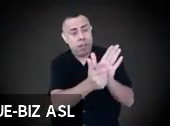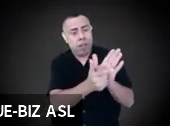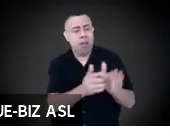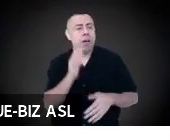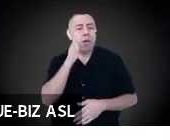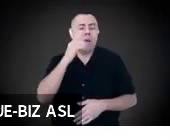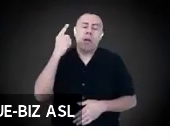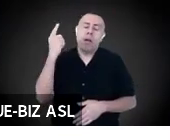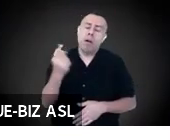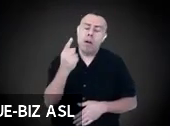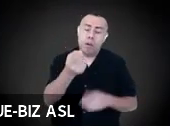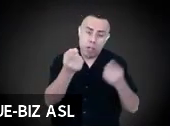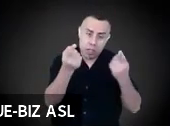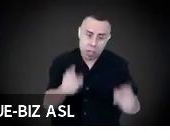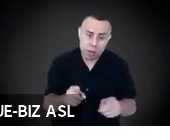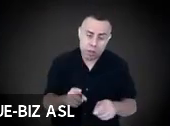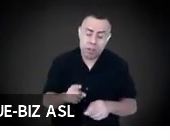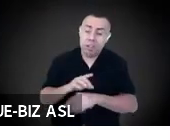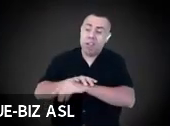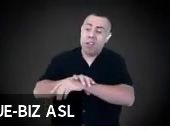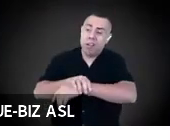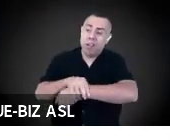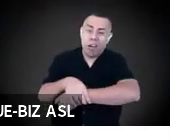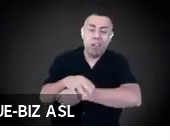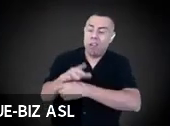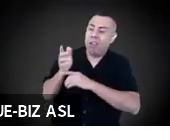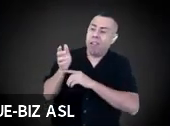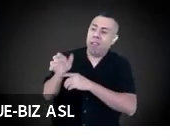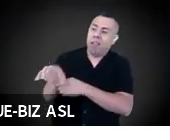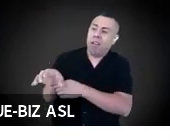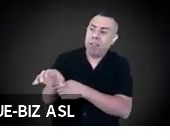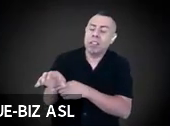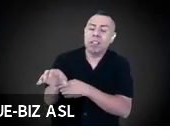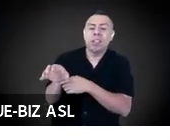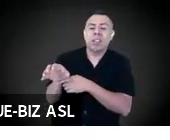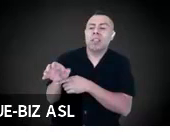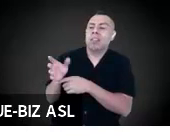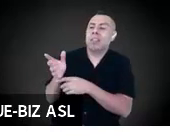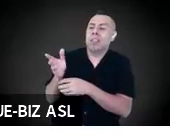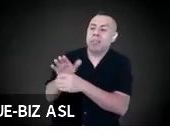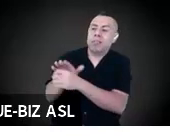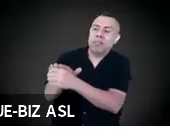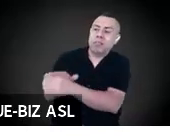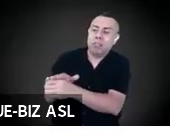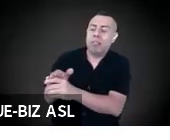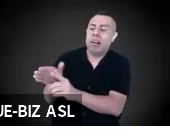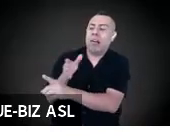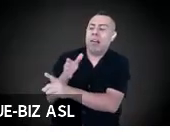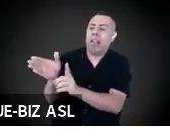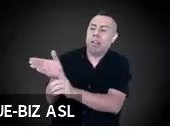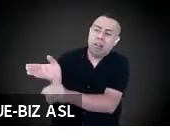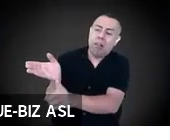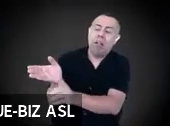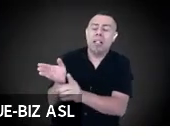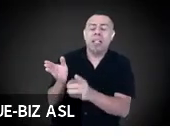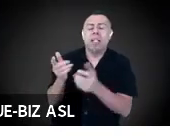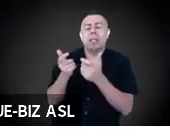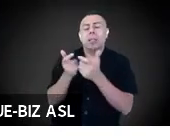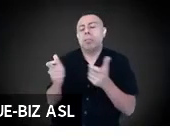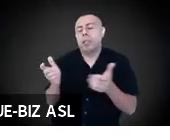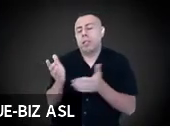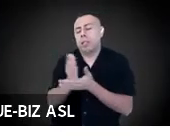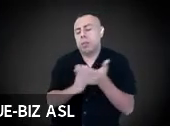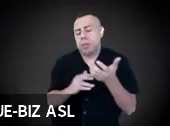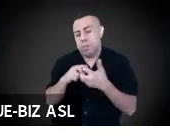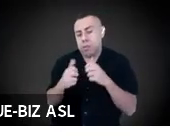of the problem. It's a big part of the problem, especially with mass incarceration.